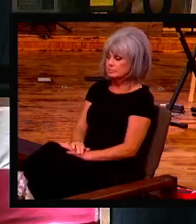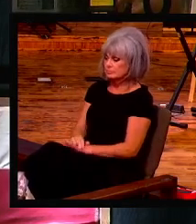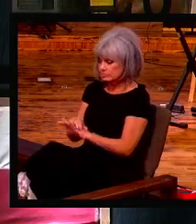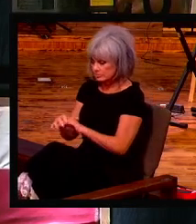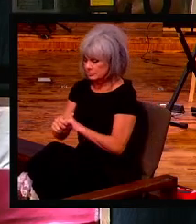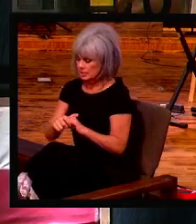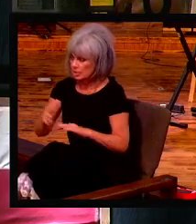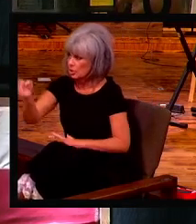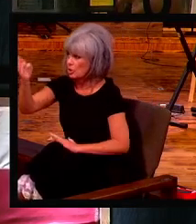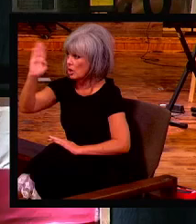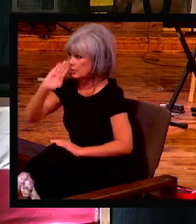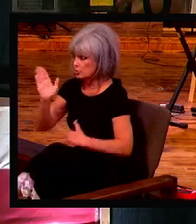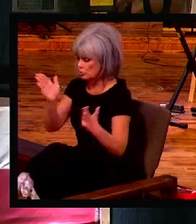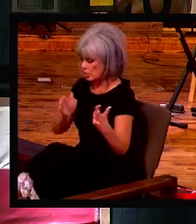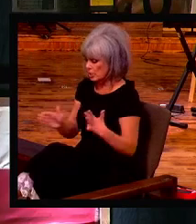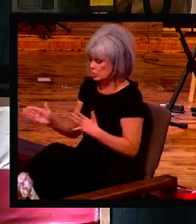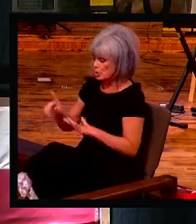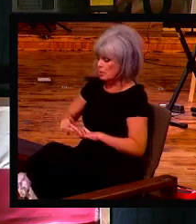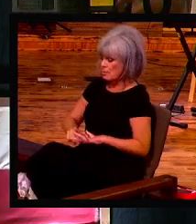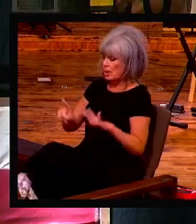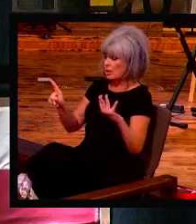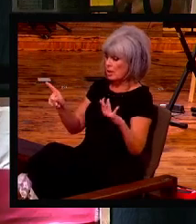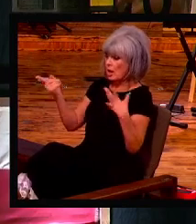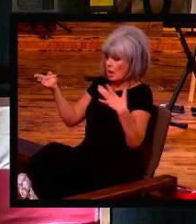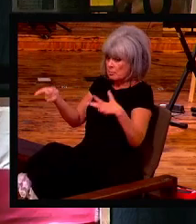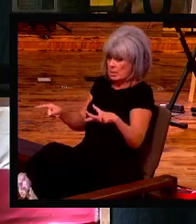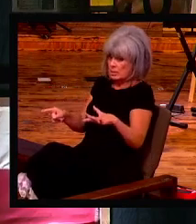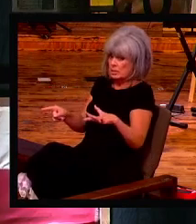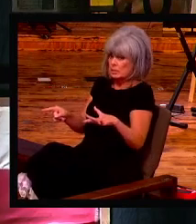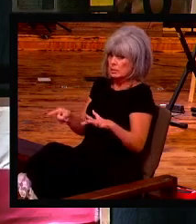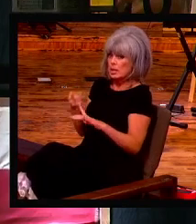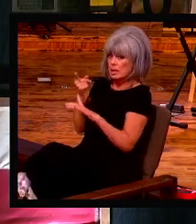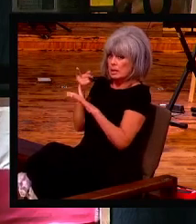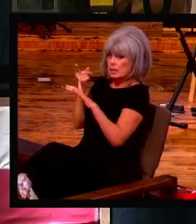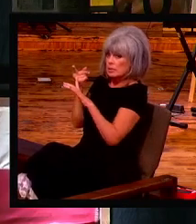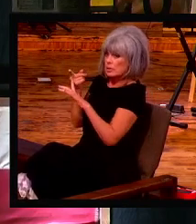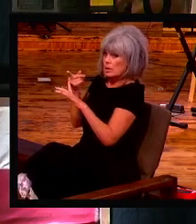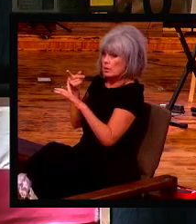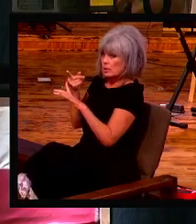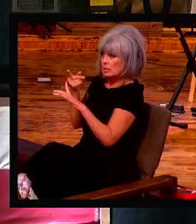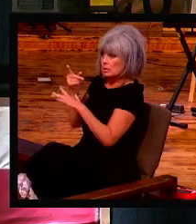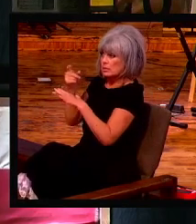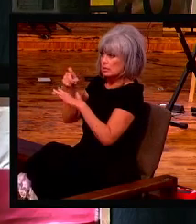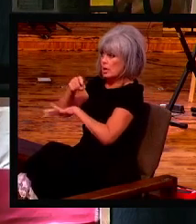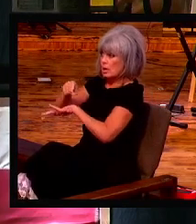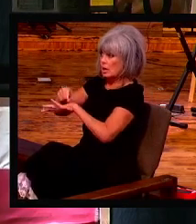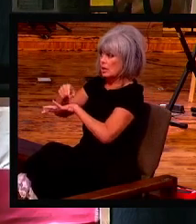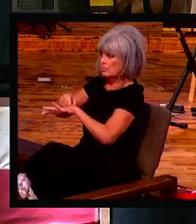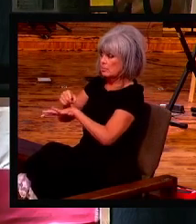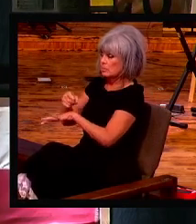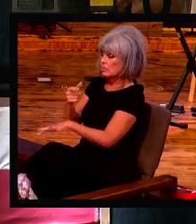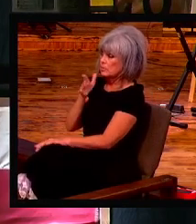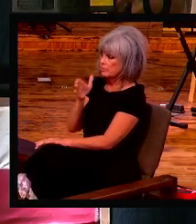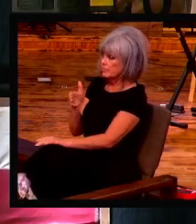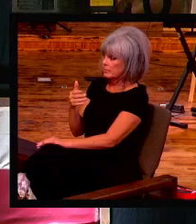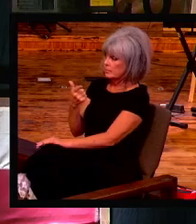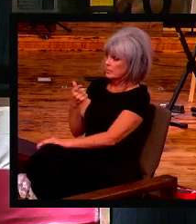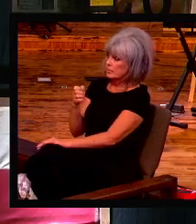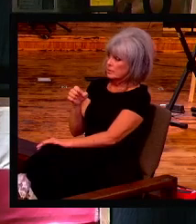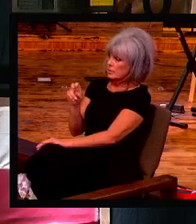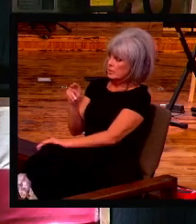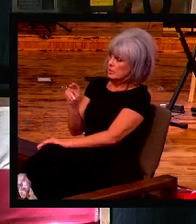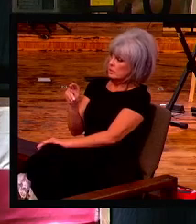God's strategy. But then there comes a point when we have to understand that he's going to come over. So turn over to Genesis chapter 39.